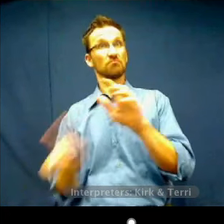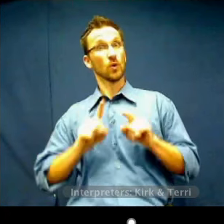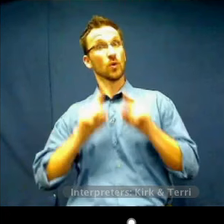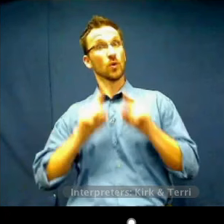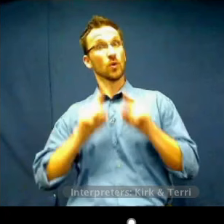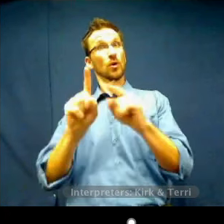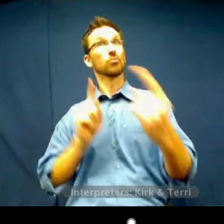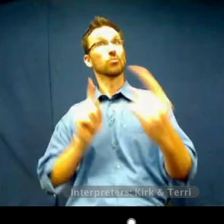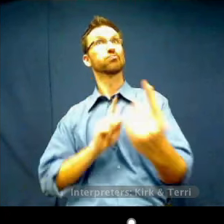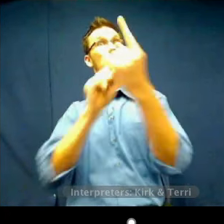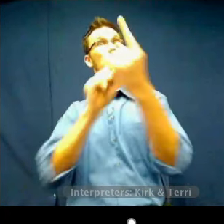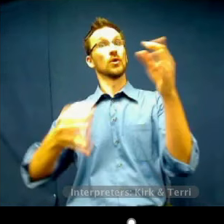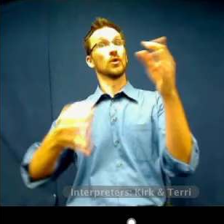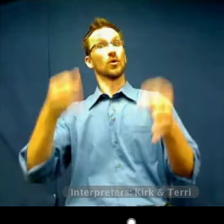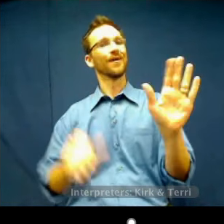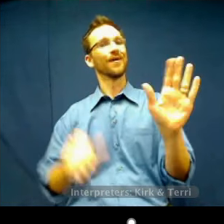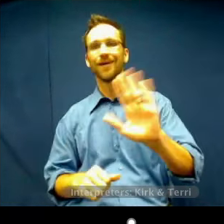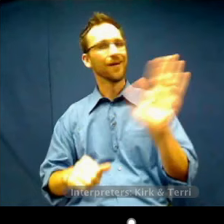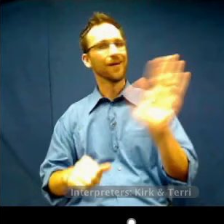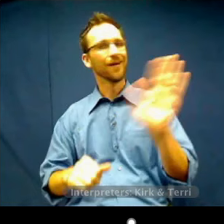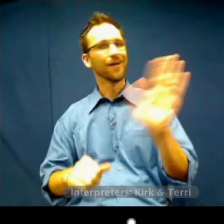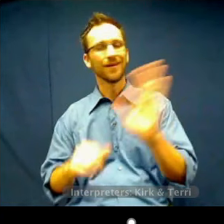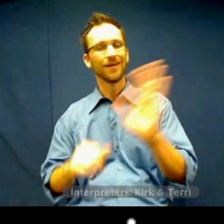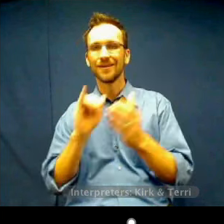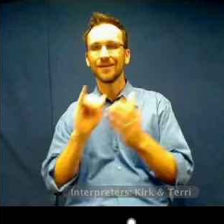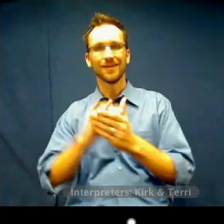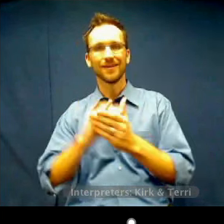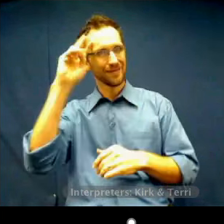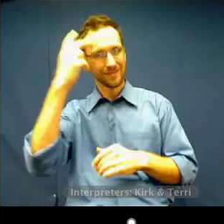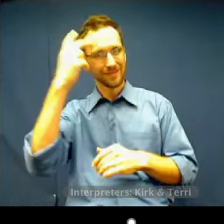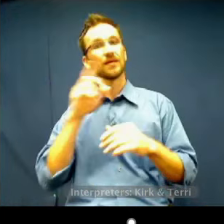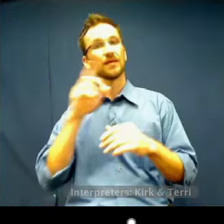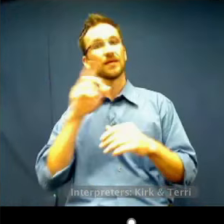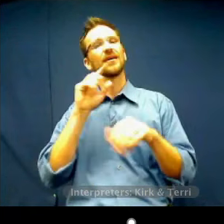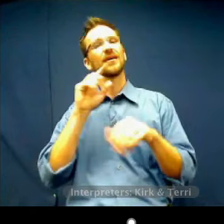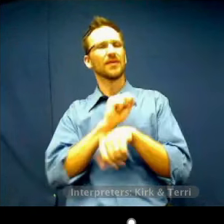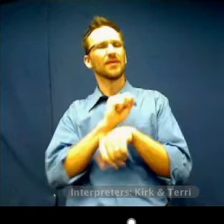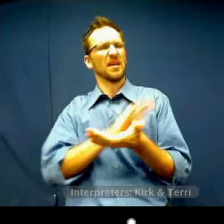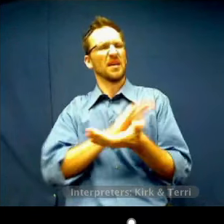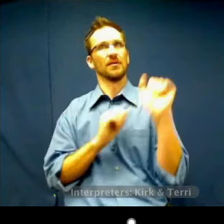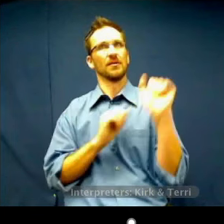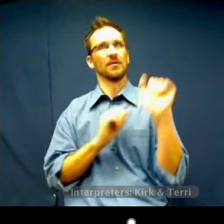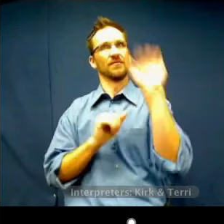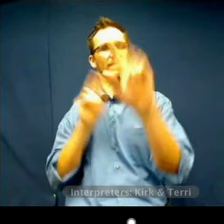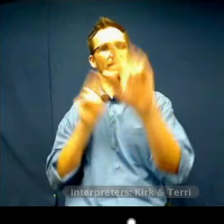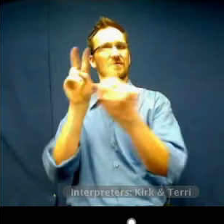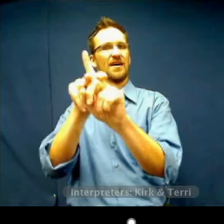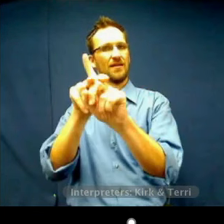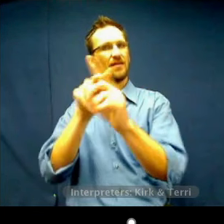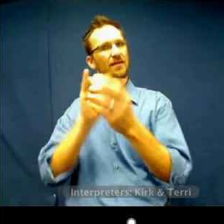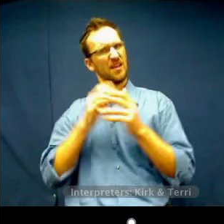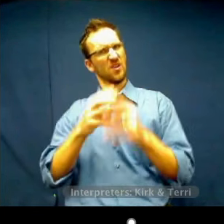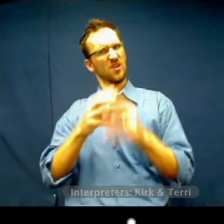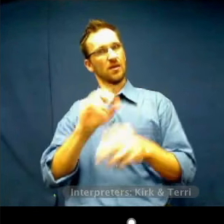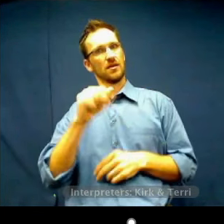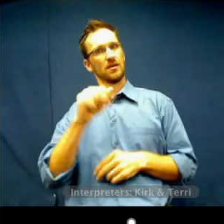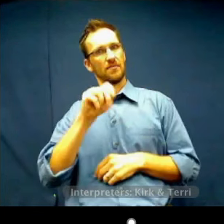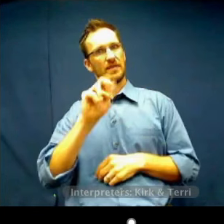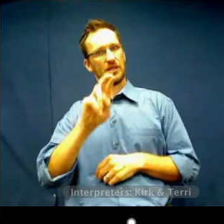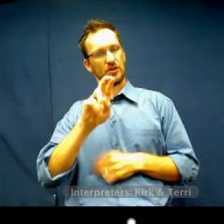in the case. But it's not how it happens. We file a paper entering our appearance, and that's essentially a formal way of